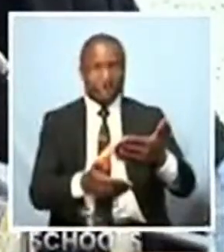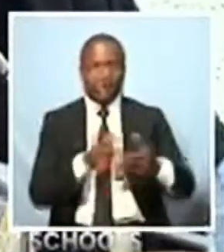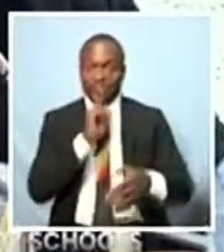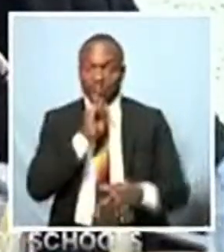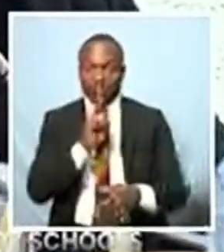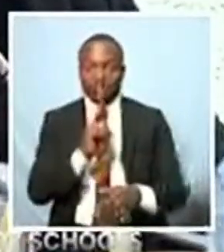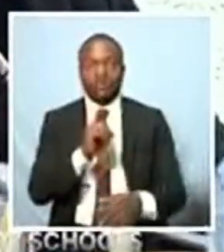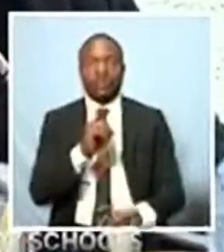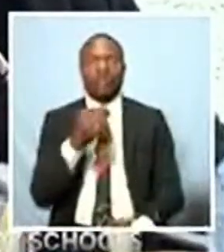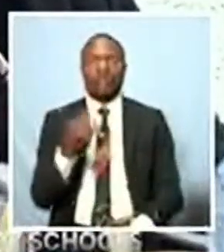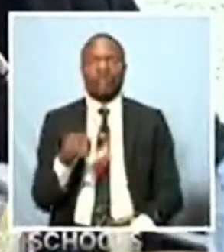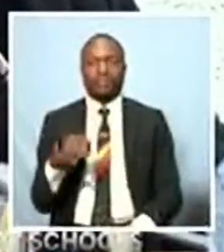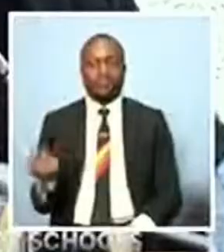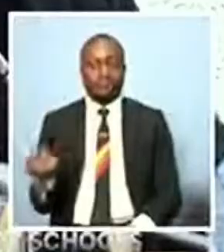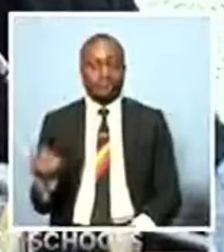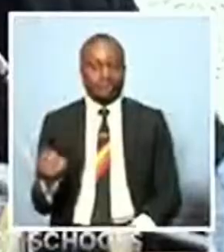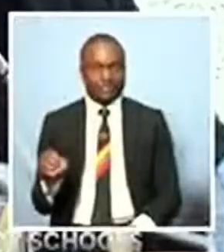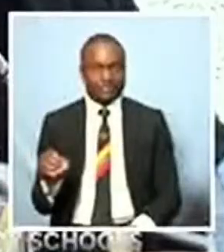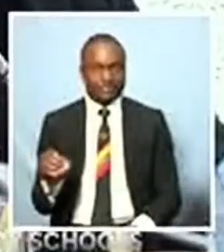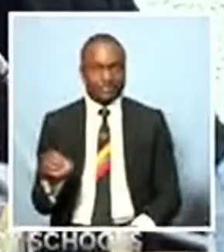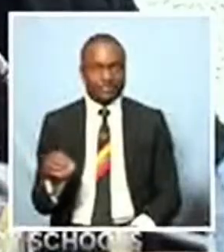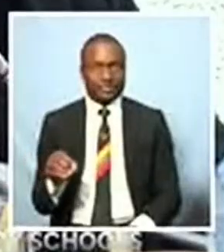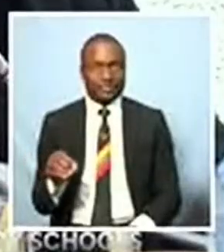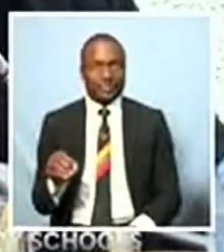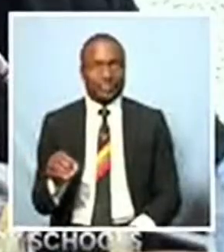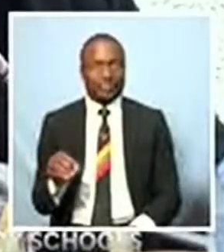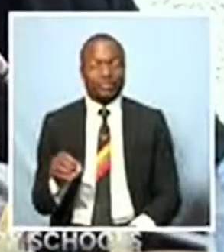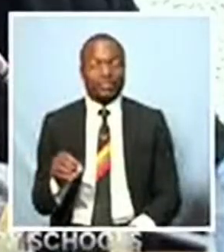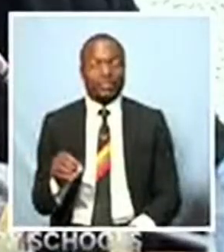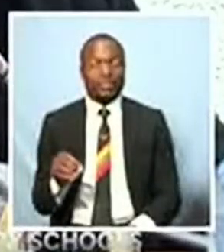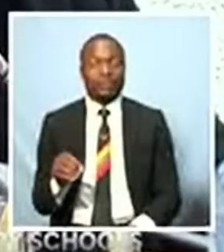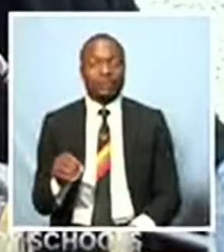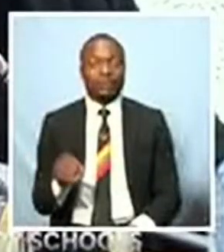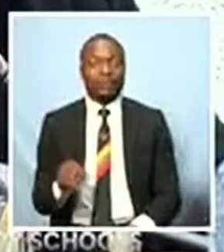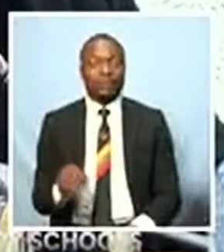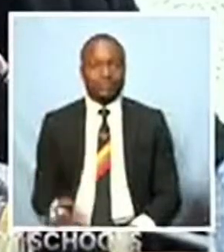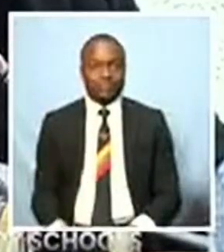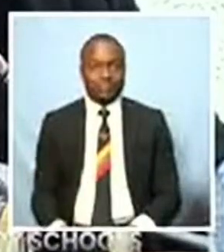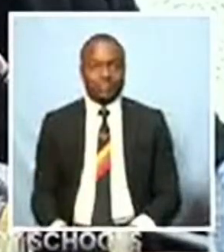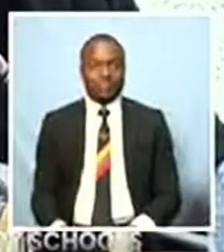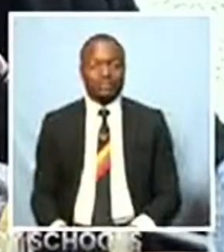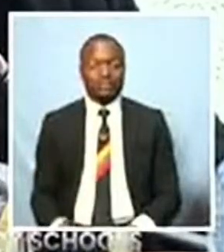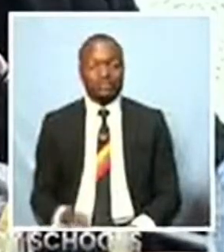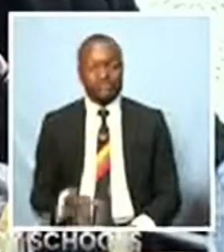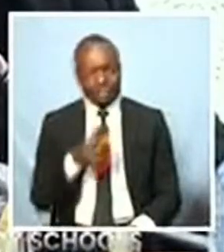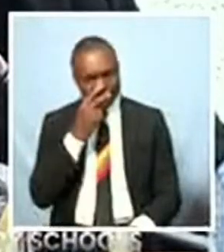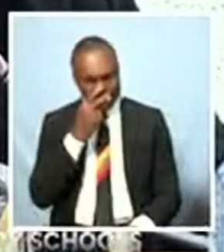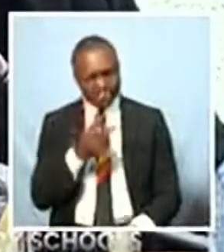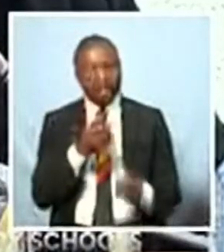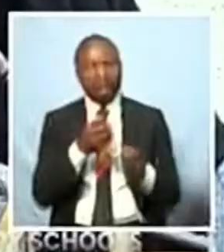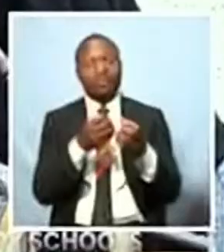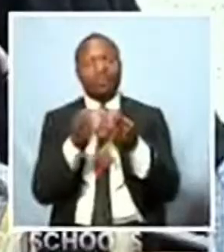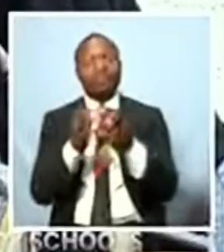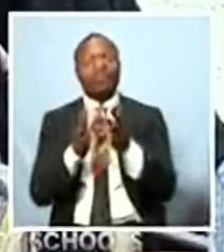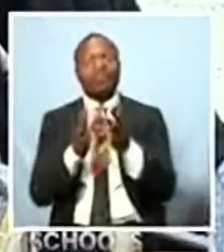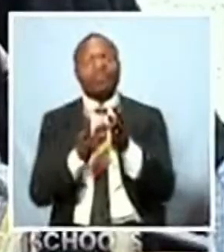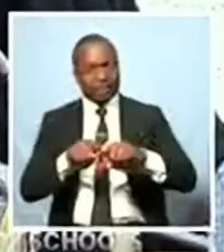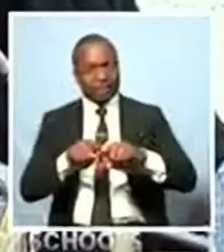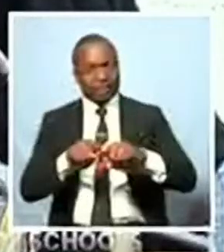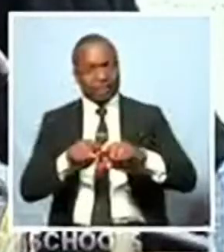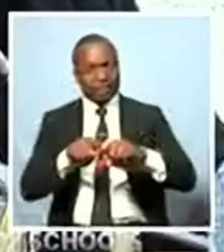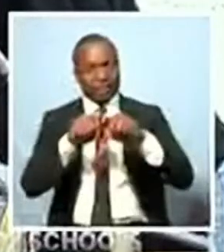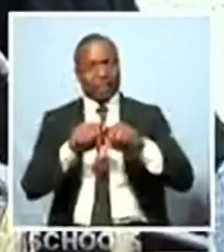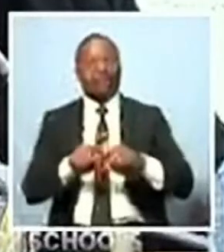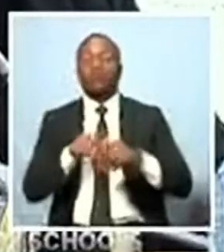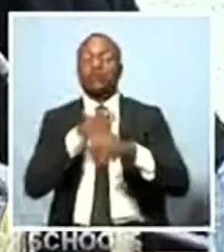and competence-based aligned resources. It was noted that many schools depended on outdated